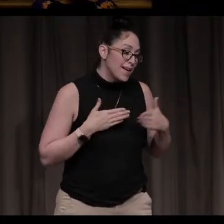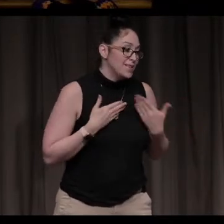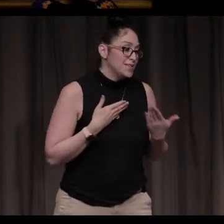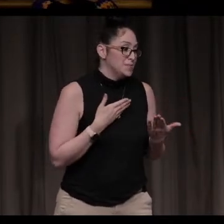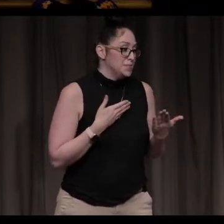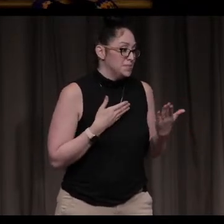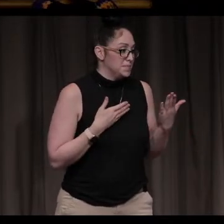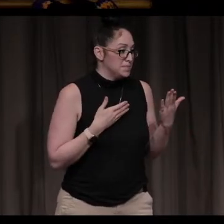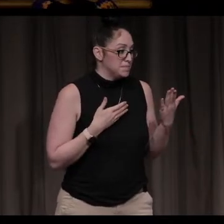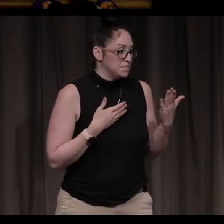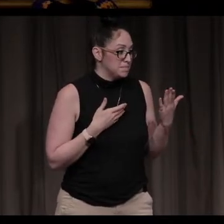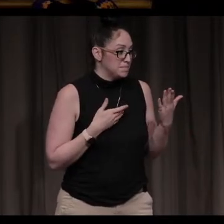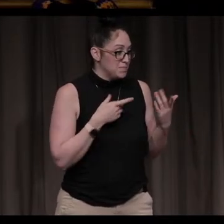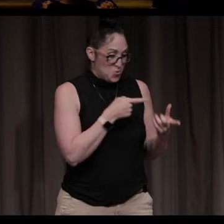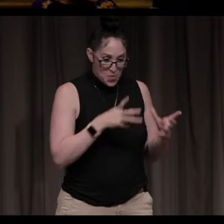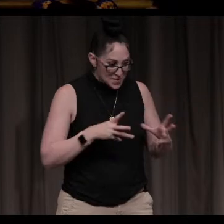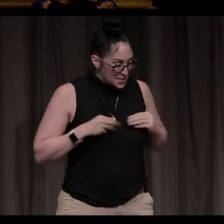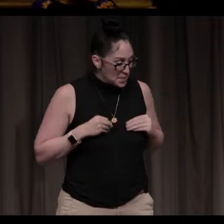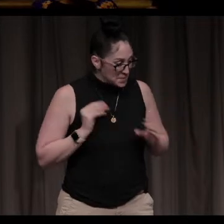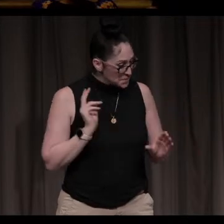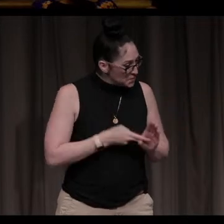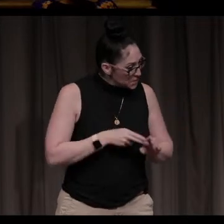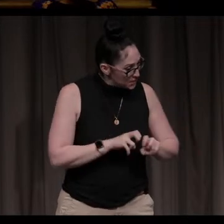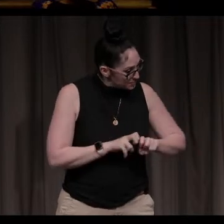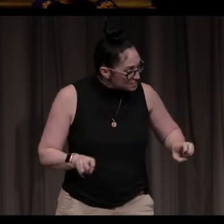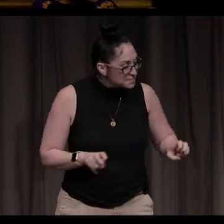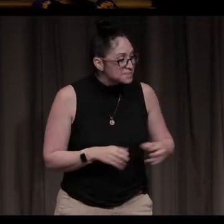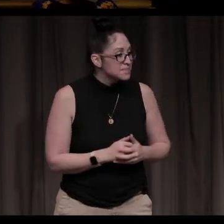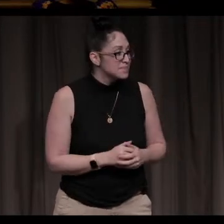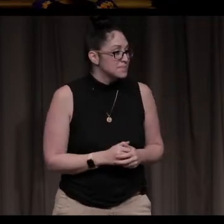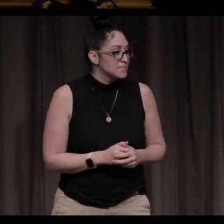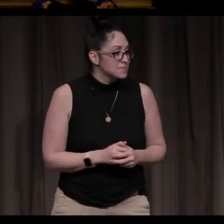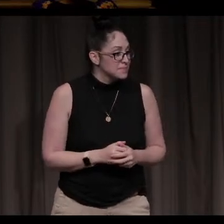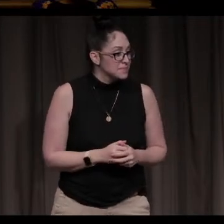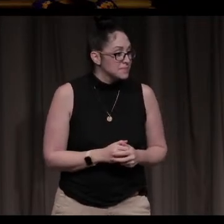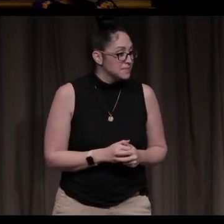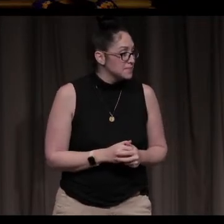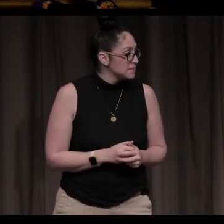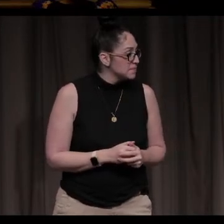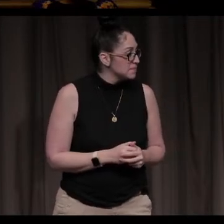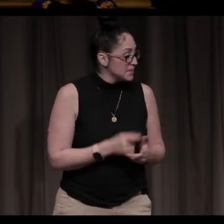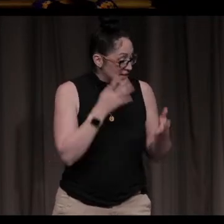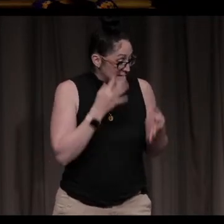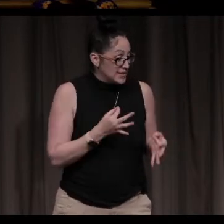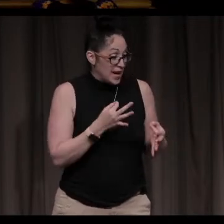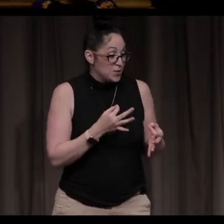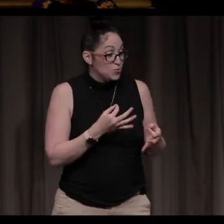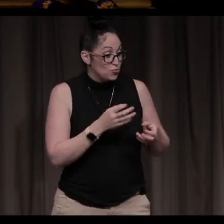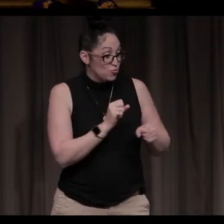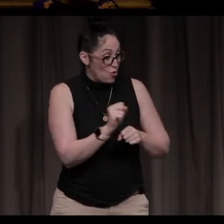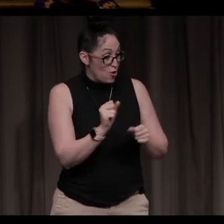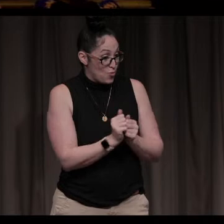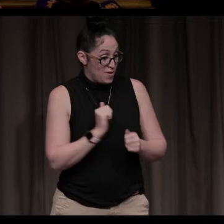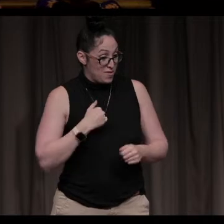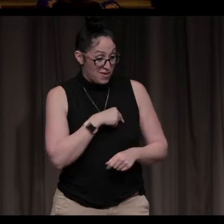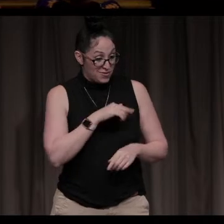you accepted and decided to work with us.